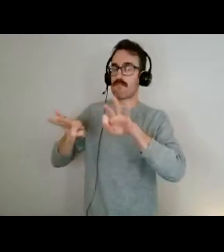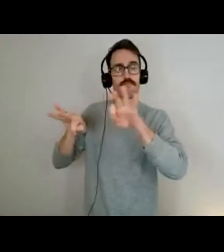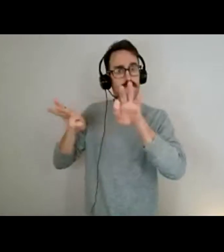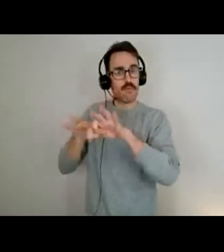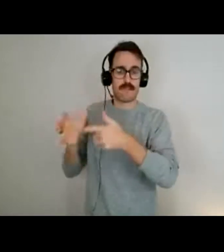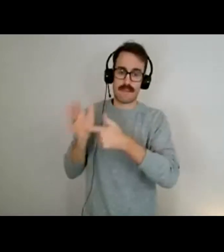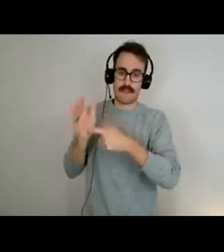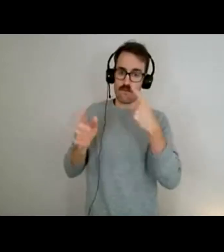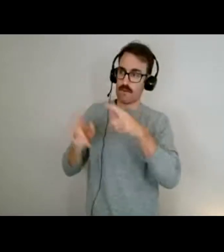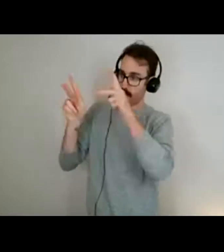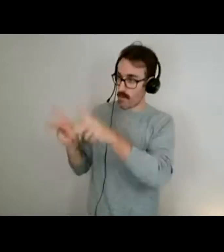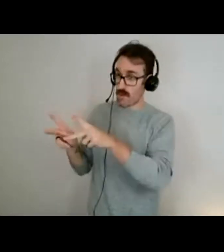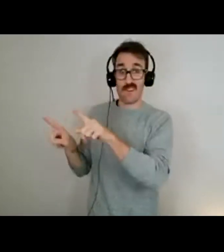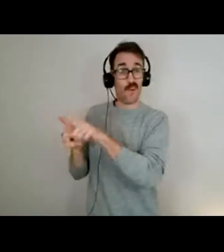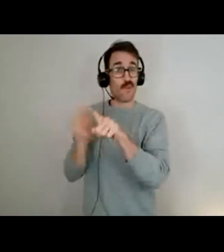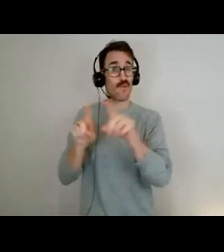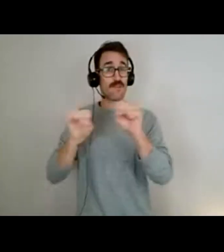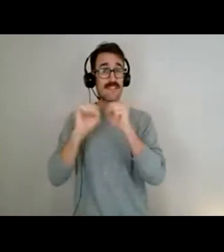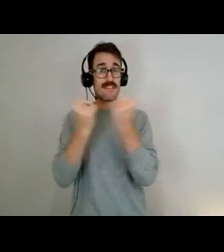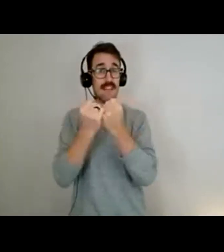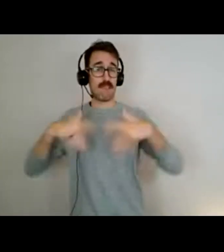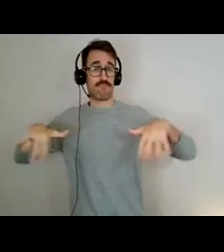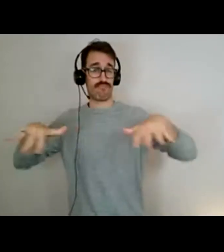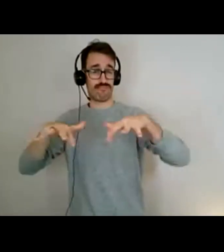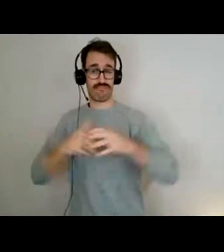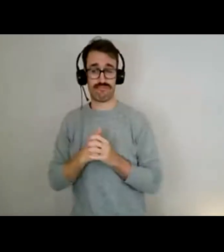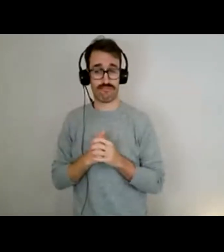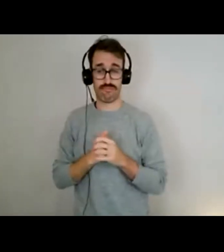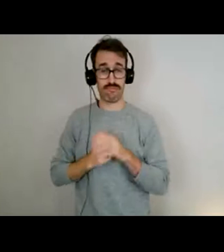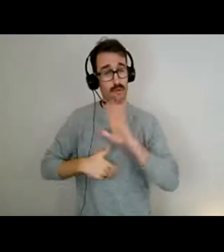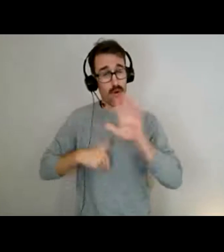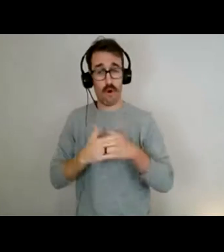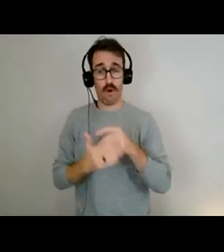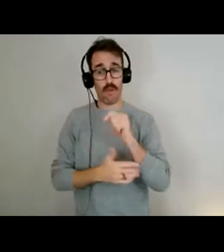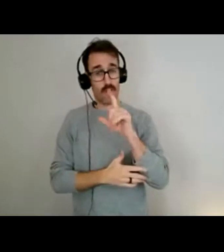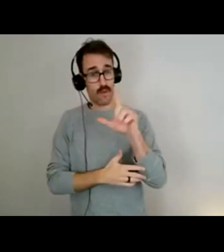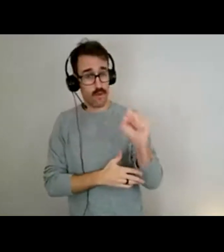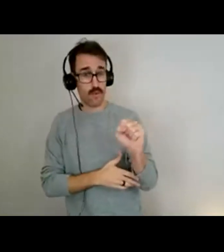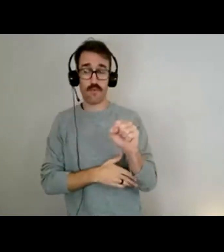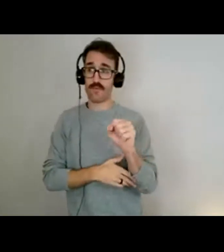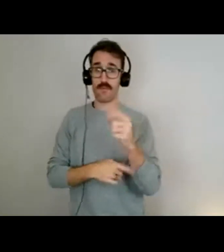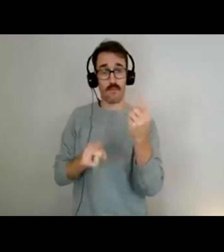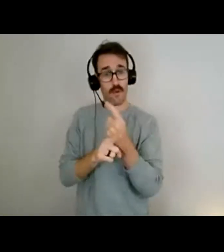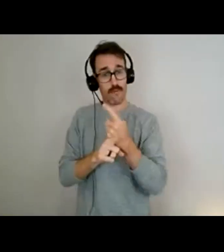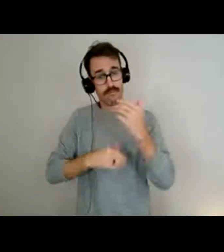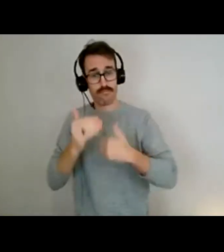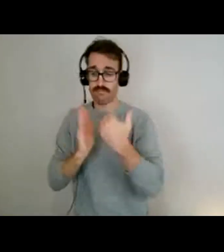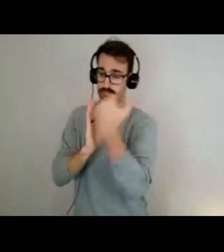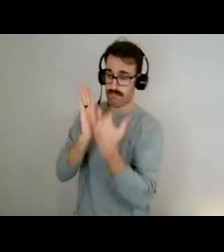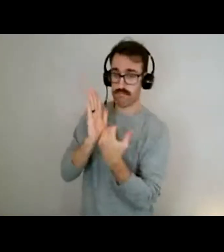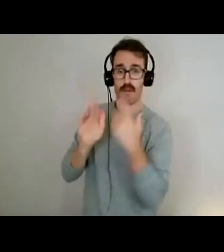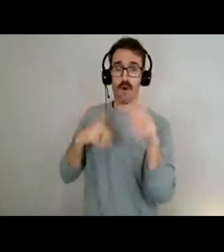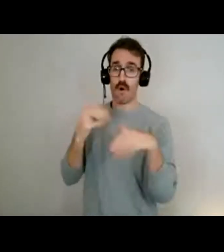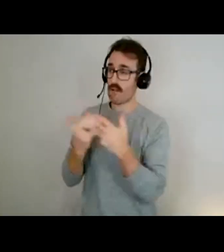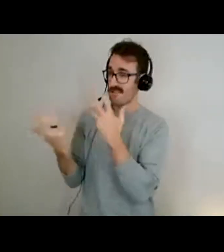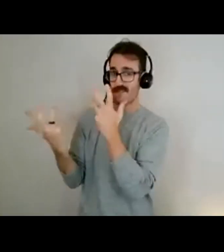of the person and society. All our tools, forms, and protocols will be better informed by a fit-for-purpose